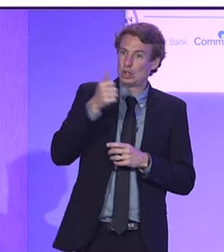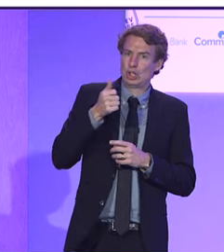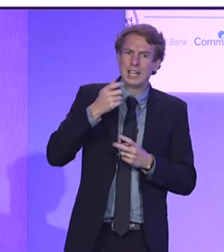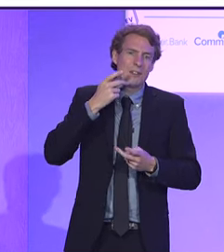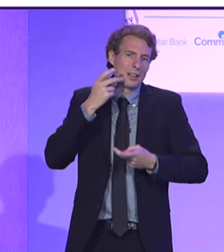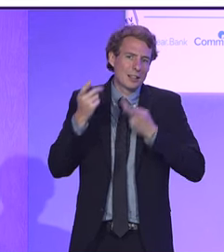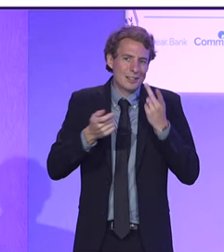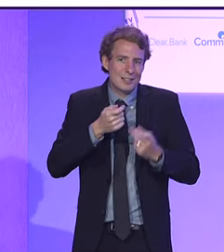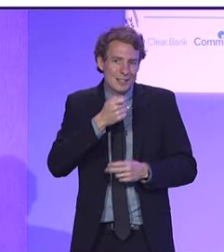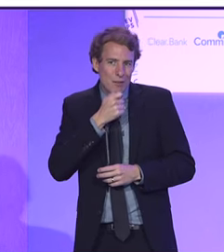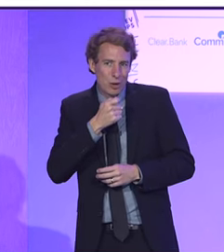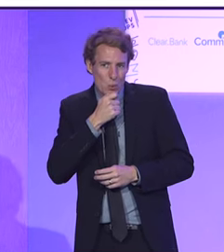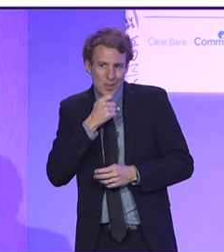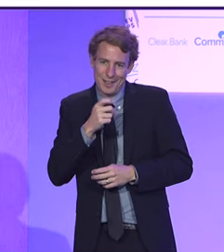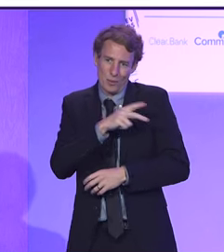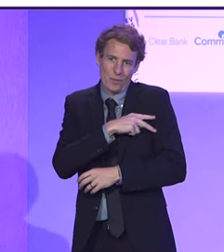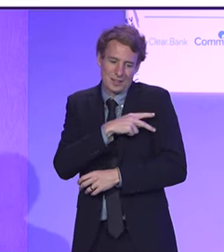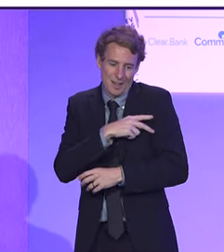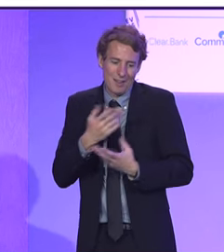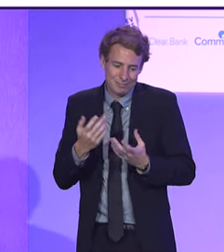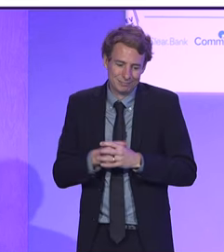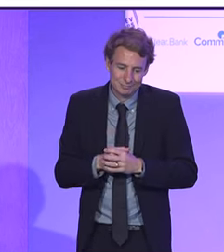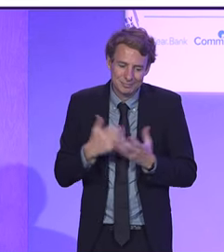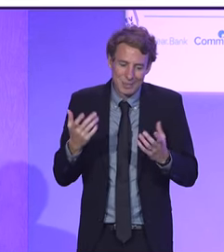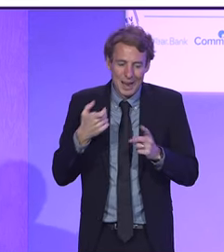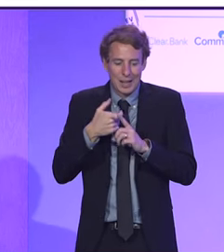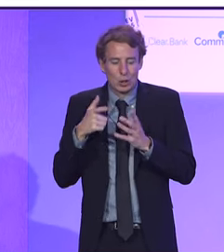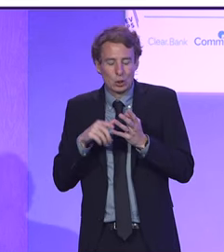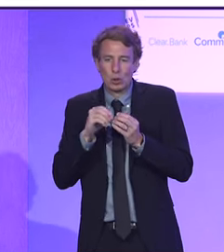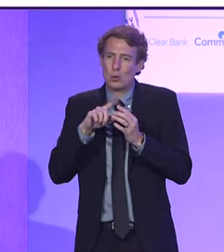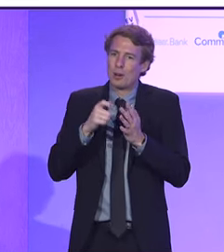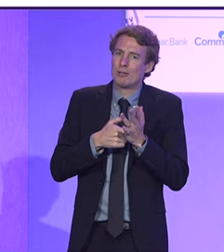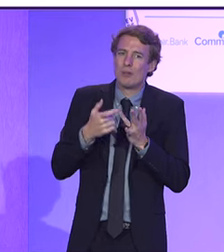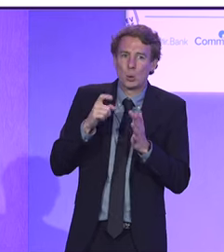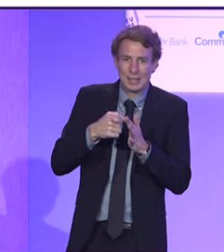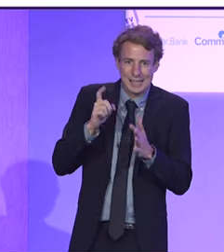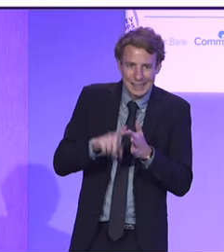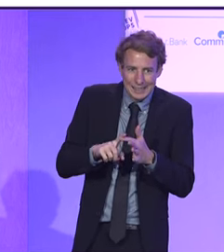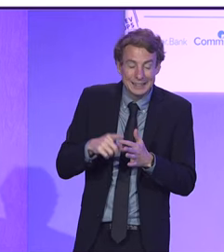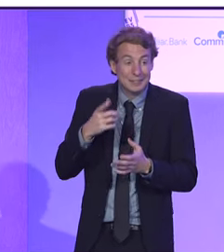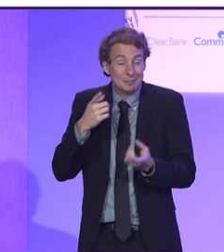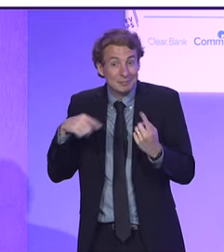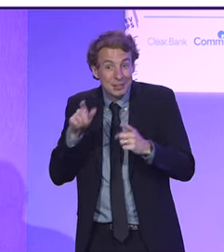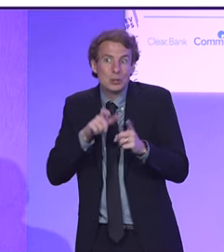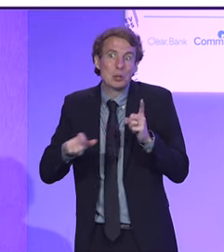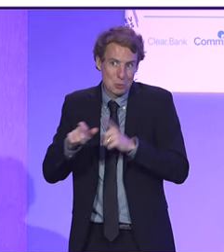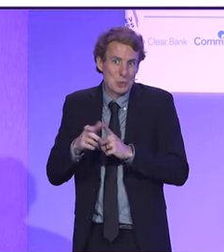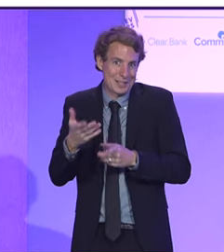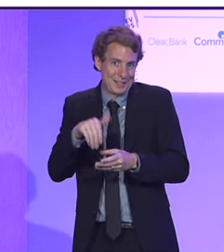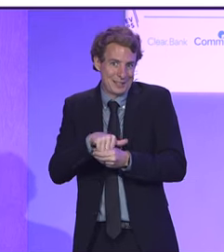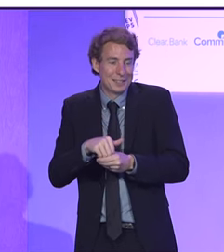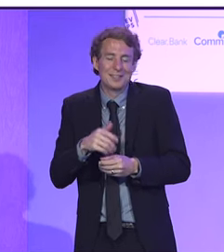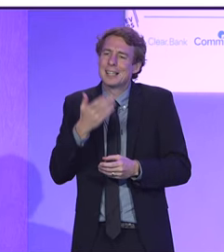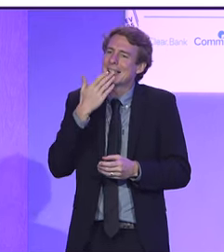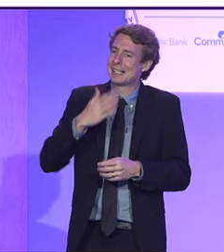at Kuberoki, which is the first and only Kubernetes karaoke community. Come by, I have stickers. Also, yeah, as